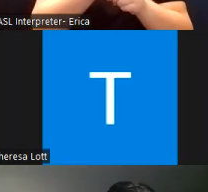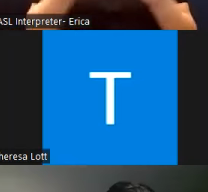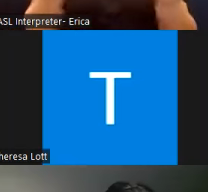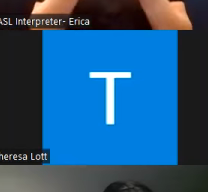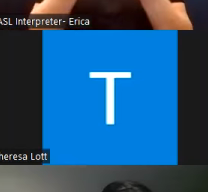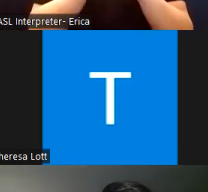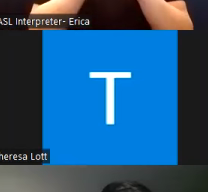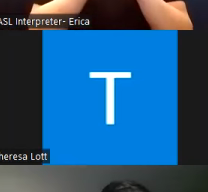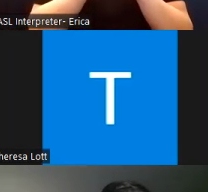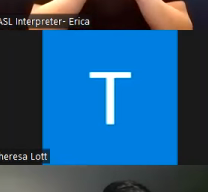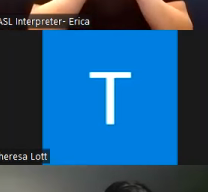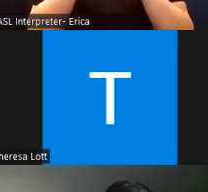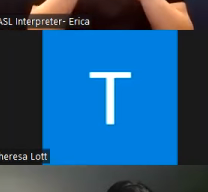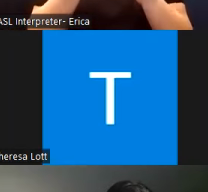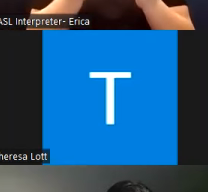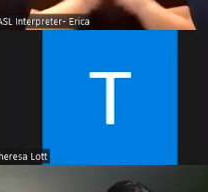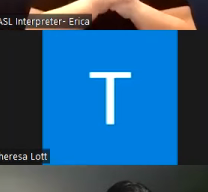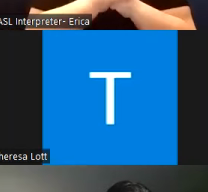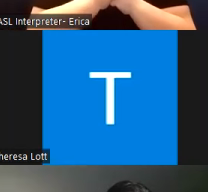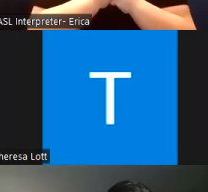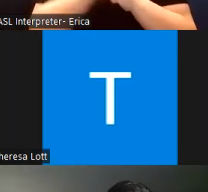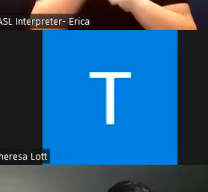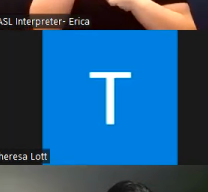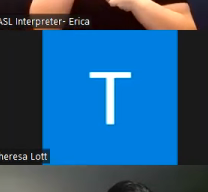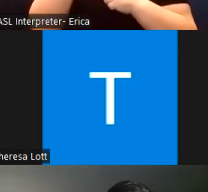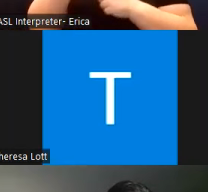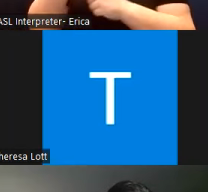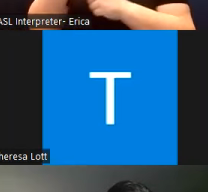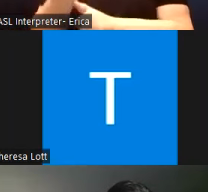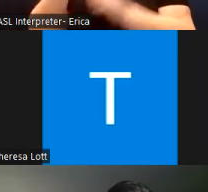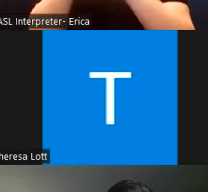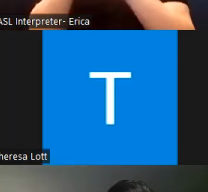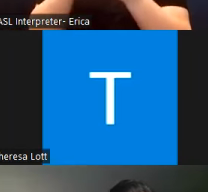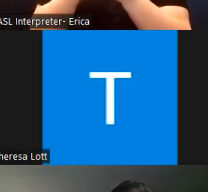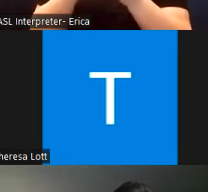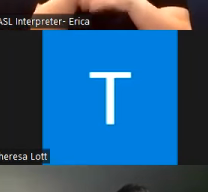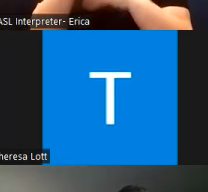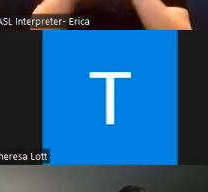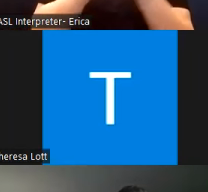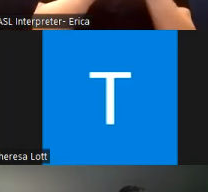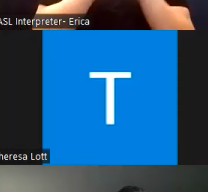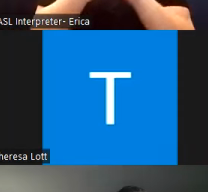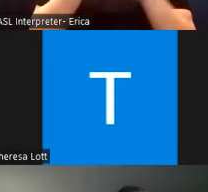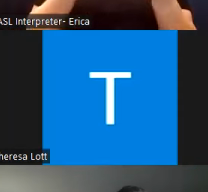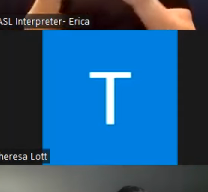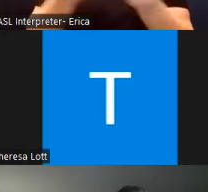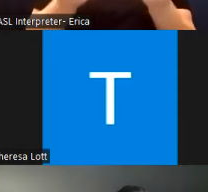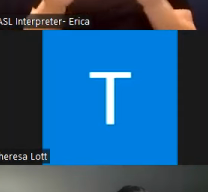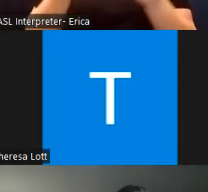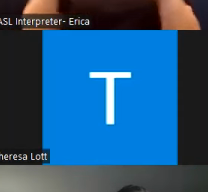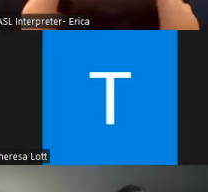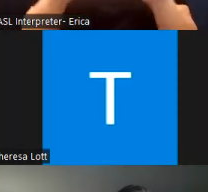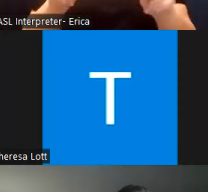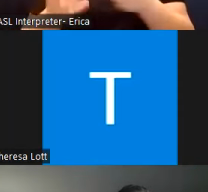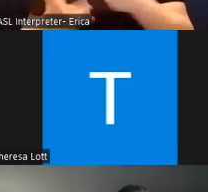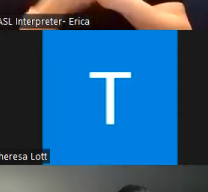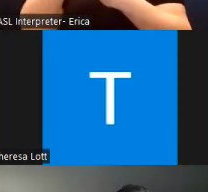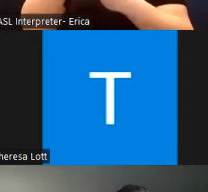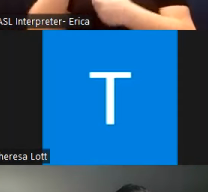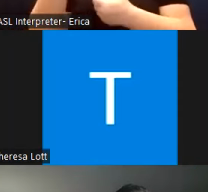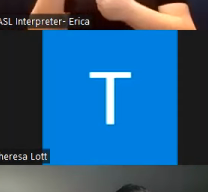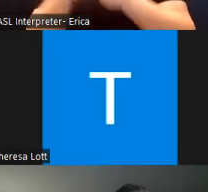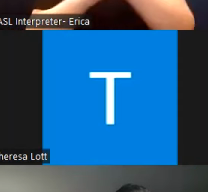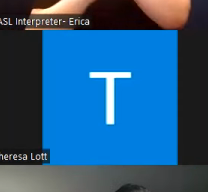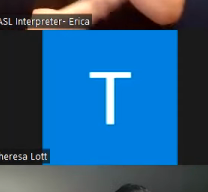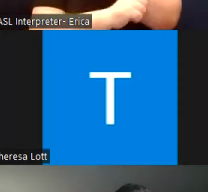Another option would be to, as Greg was mentioning, all of the municipal properties that are opportunities for incorporating green infrastructure, to really have